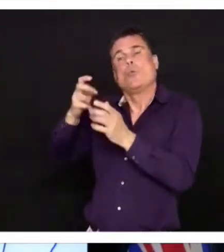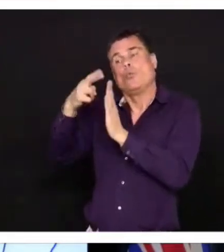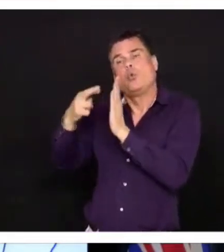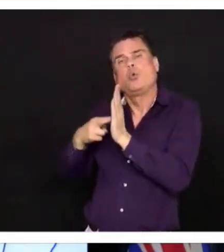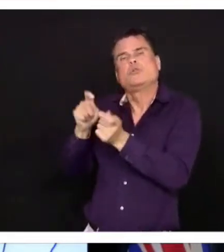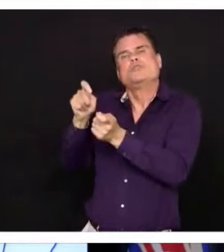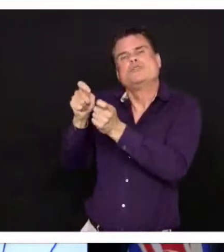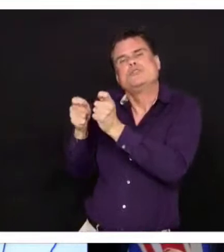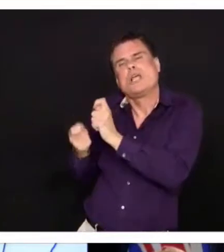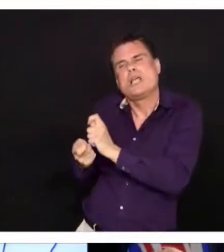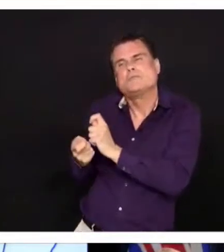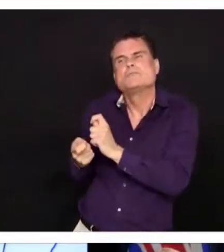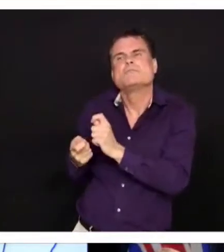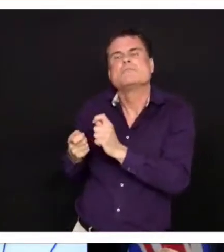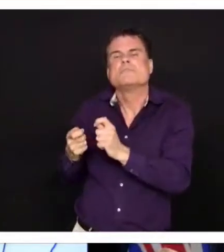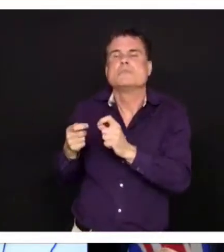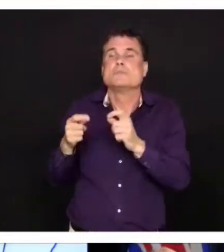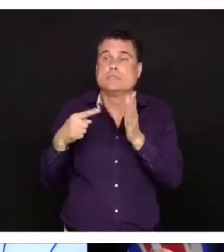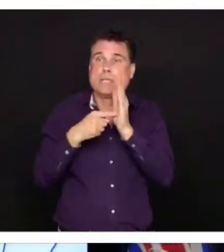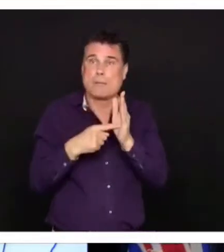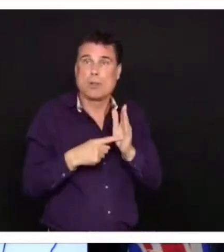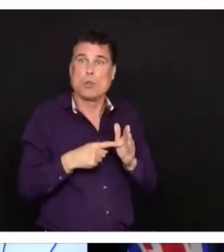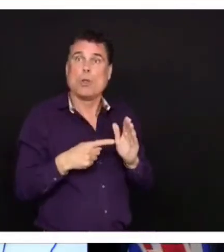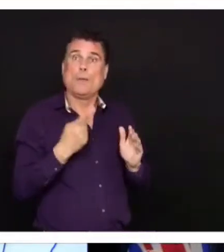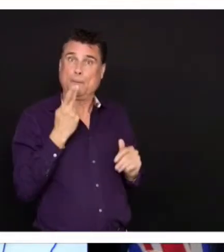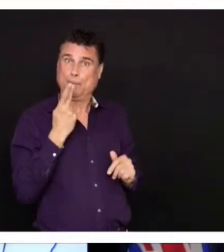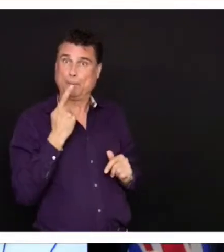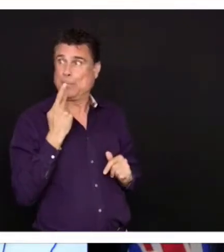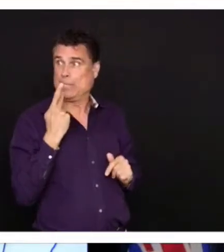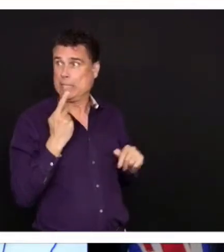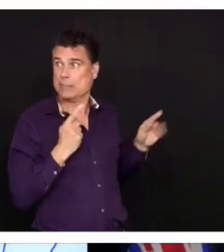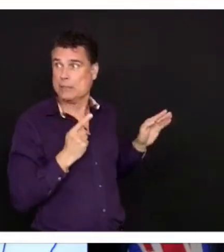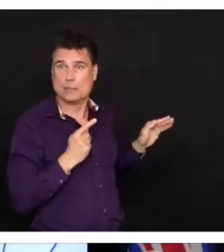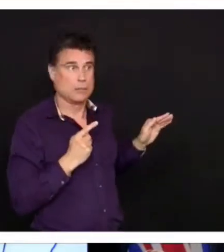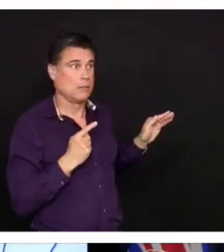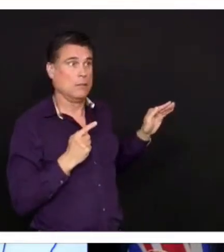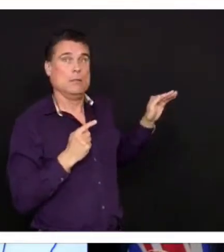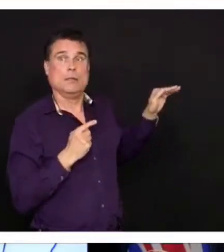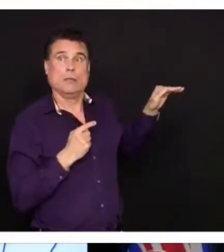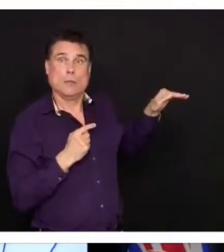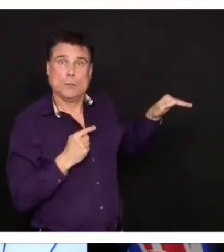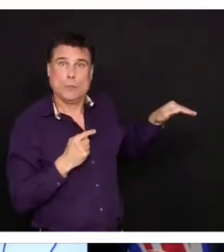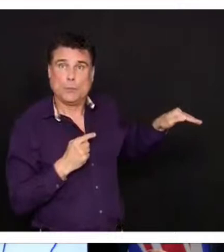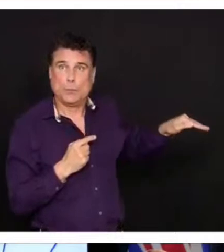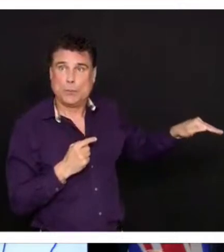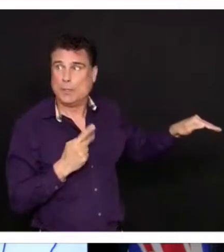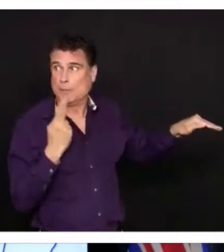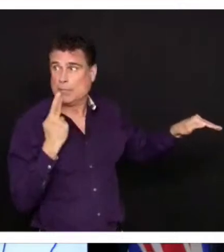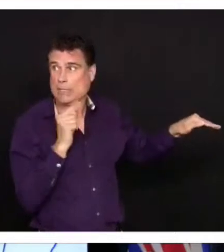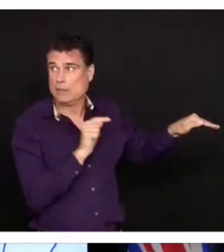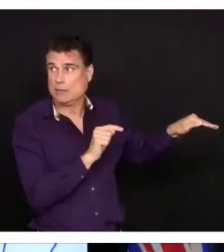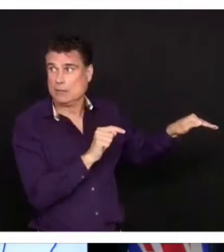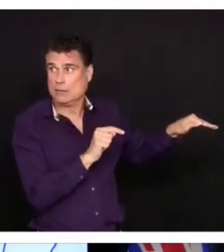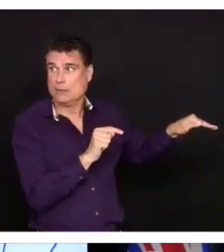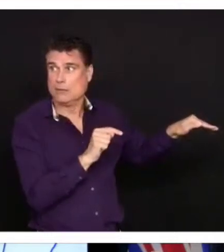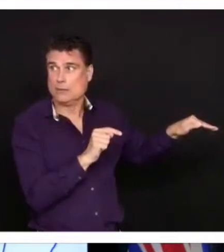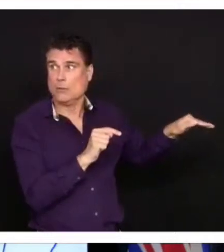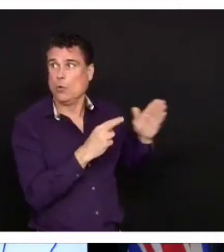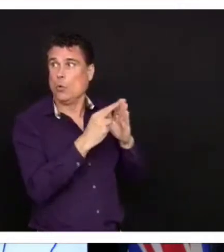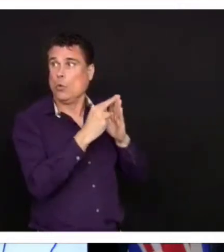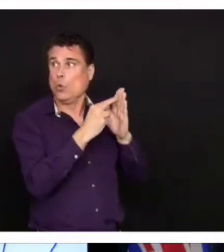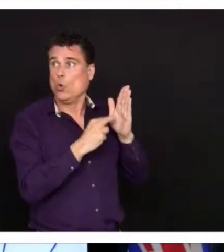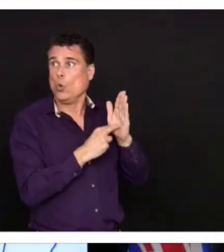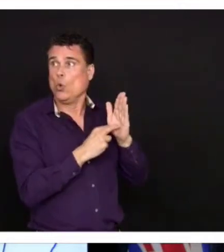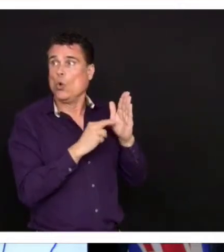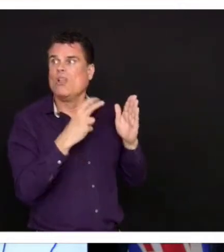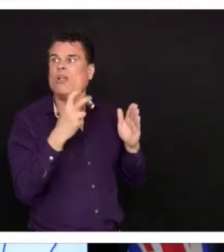soon, that's if we take everything away and start going back to what we thought was normal in December. And that is what we want to,